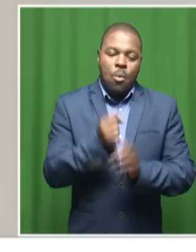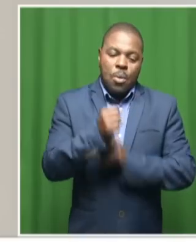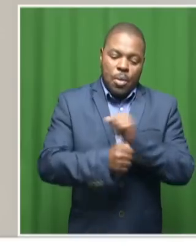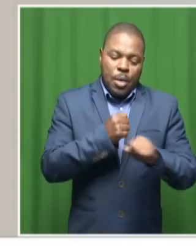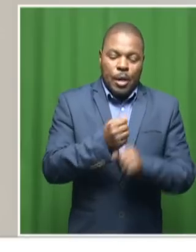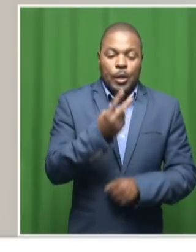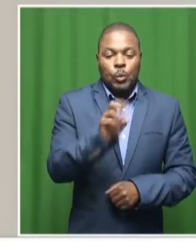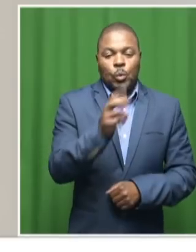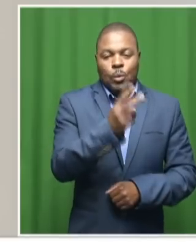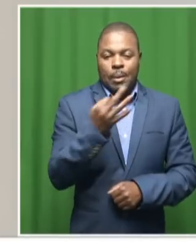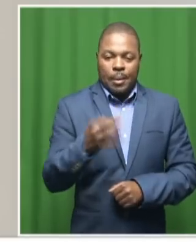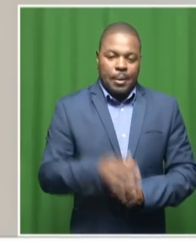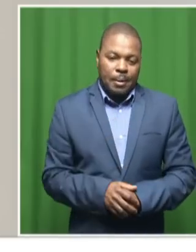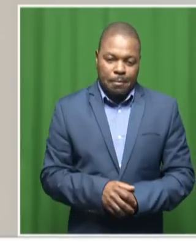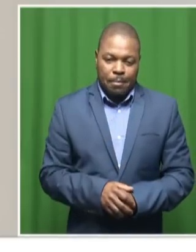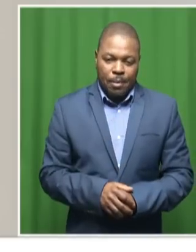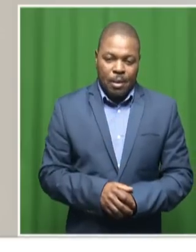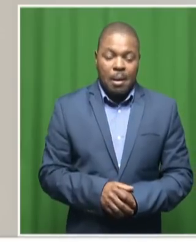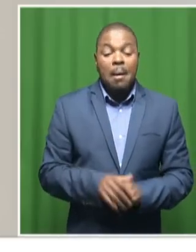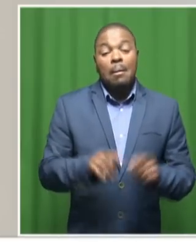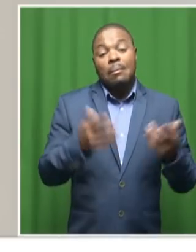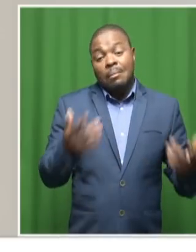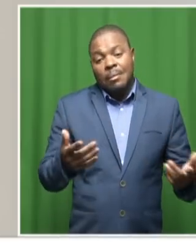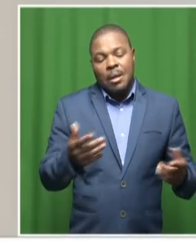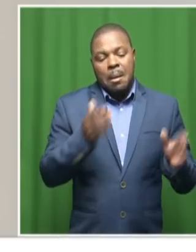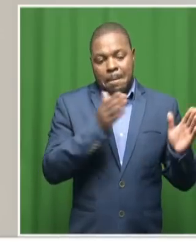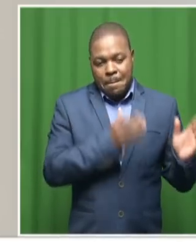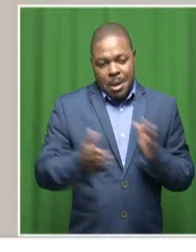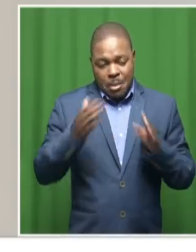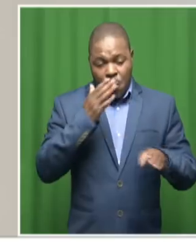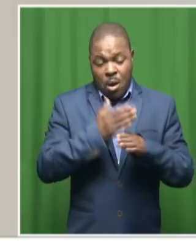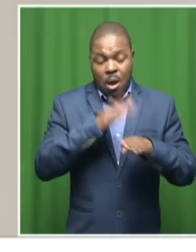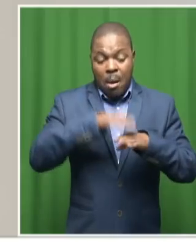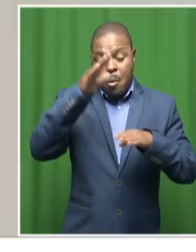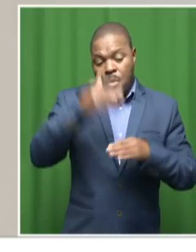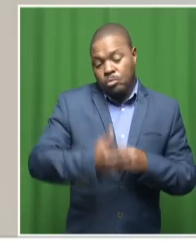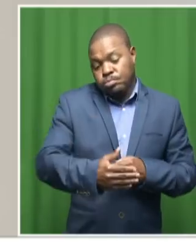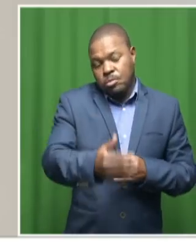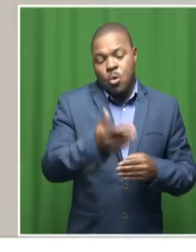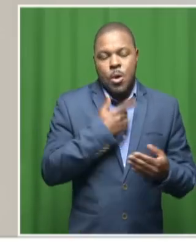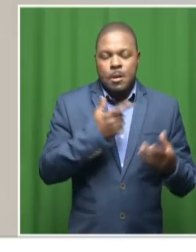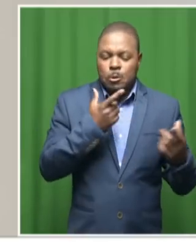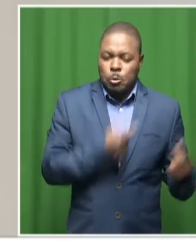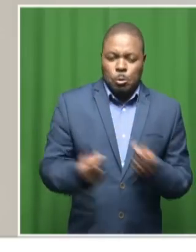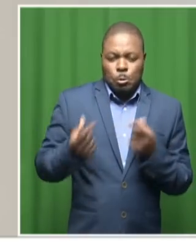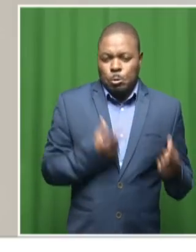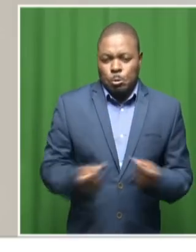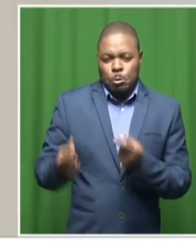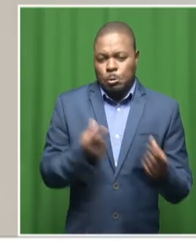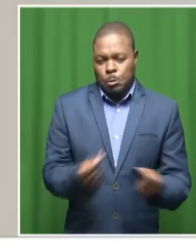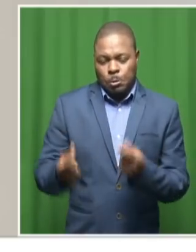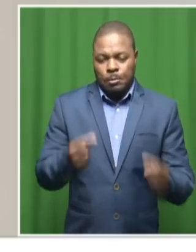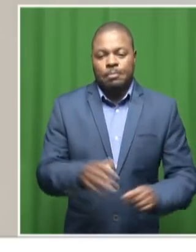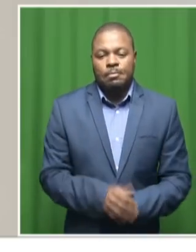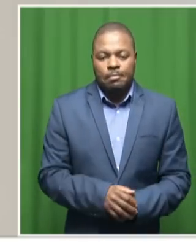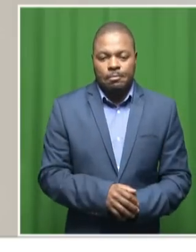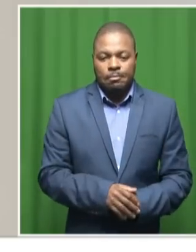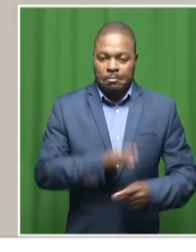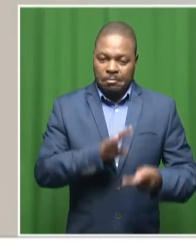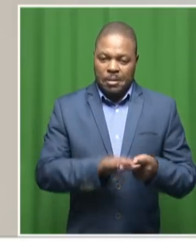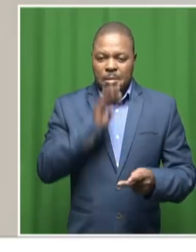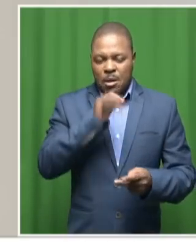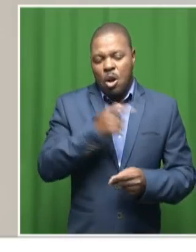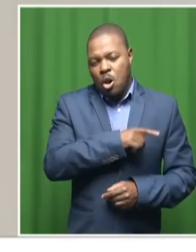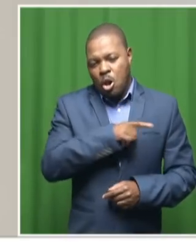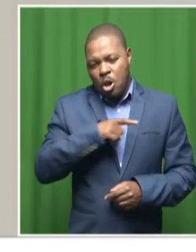2023. There's obviously a huge amount of preparatory work that is going on behind the scenes, and it will take a